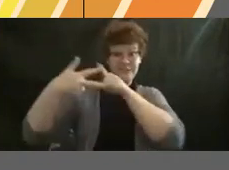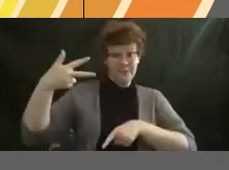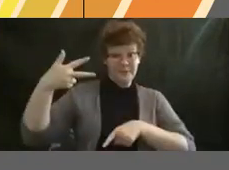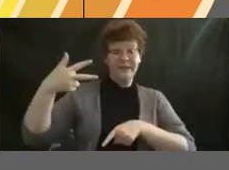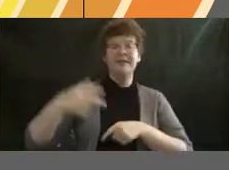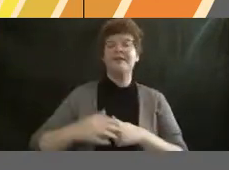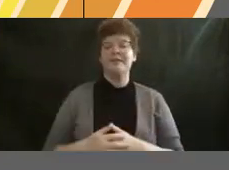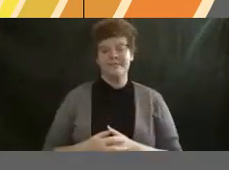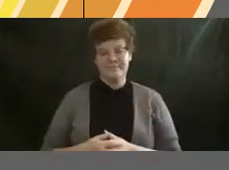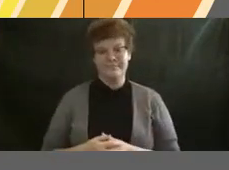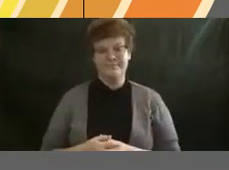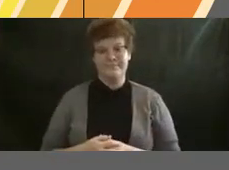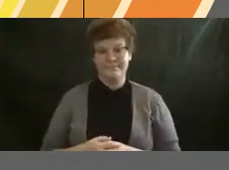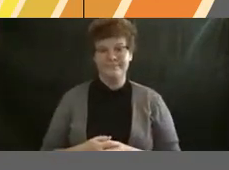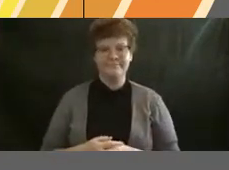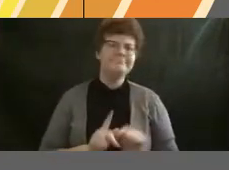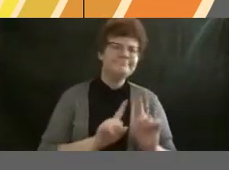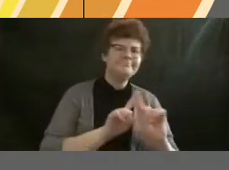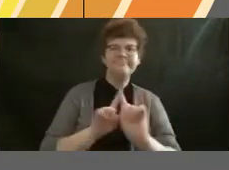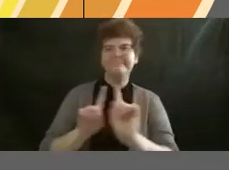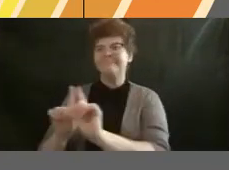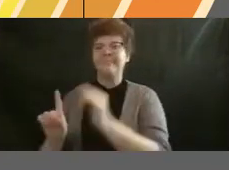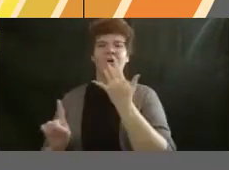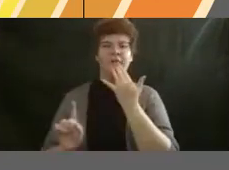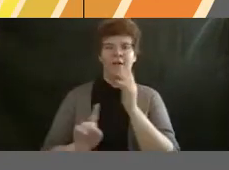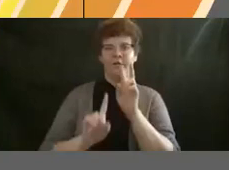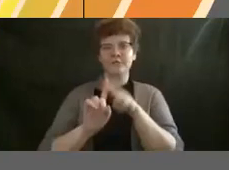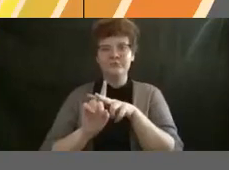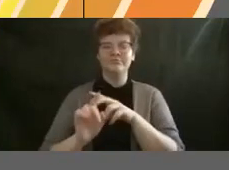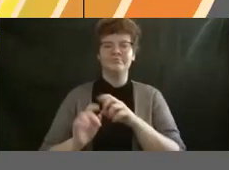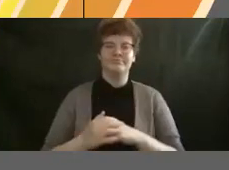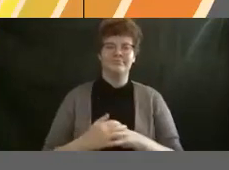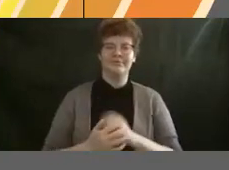They're just a whole bunch of different ways of doing it, and that's what we're going to cover.